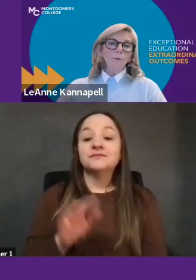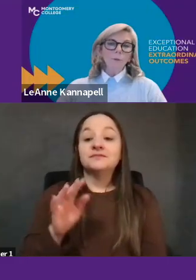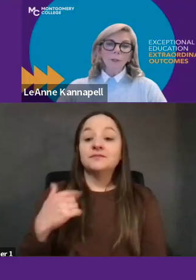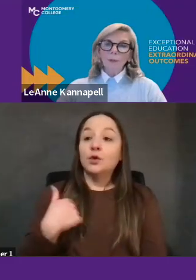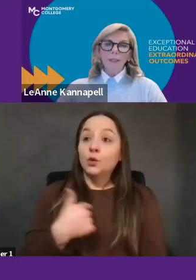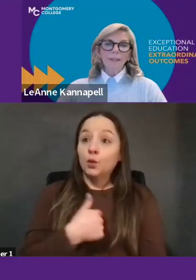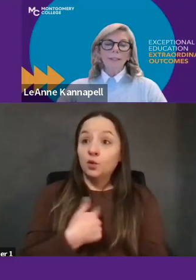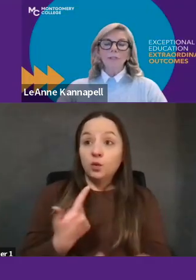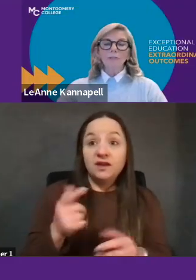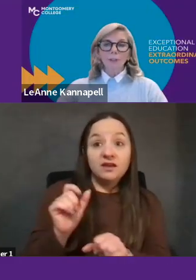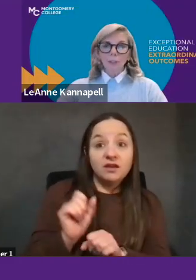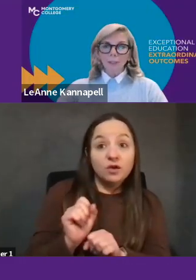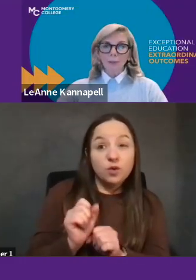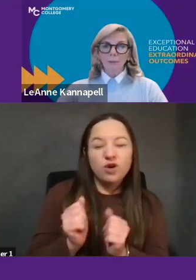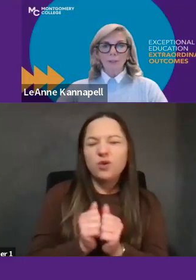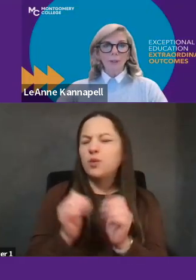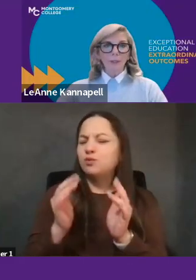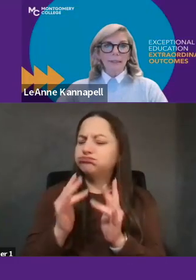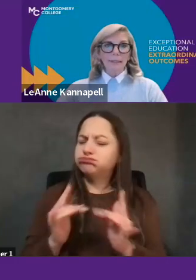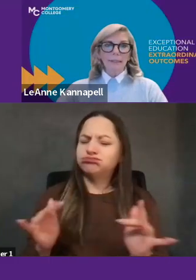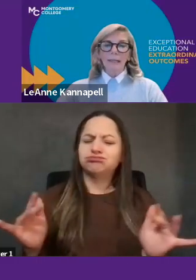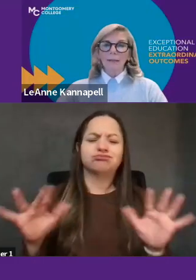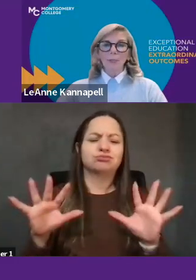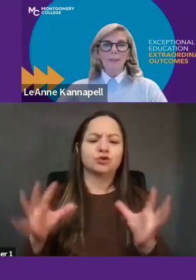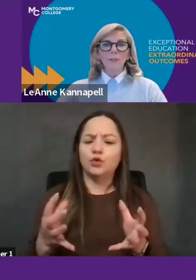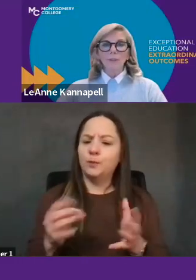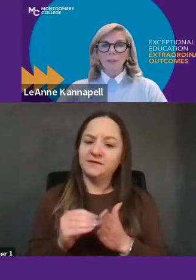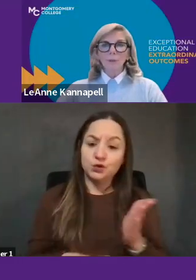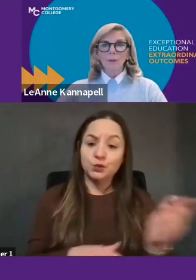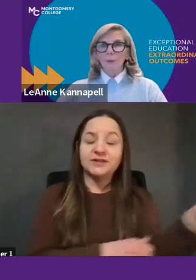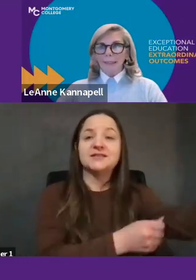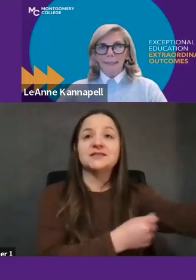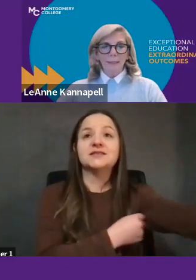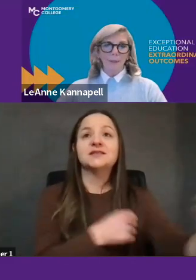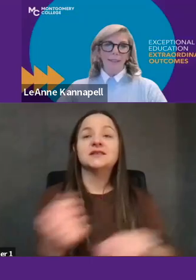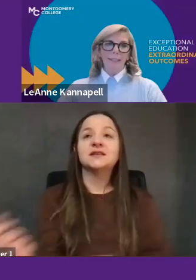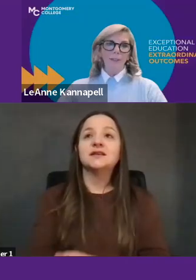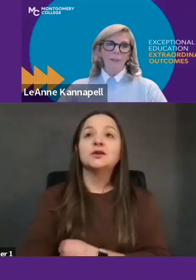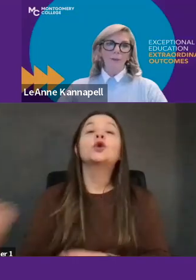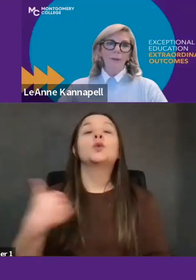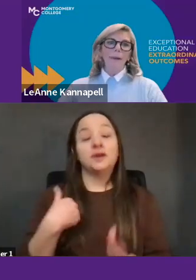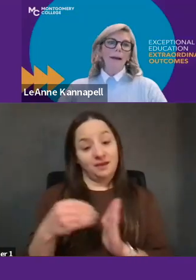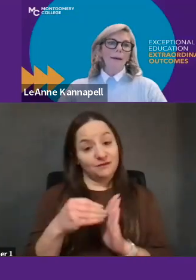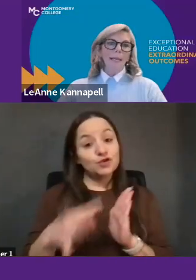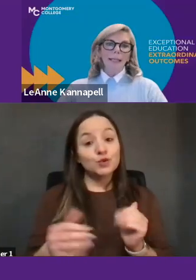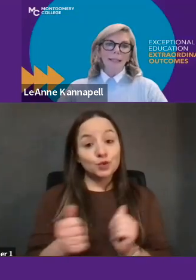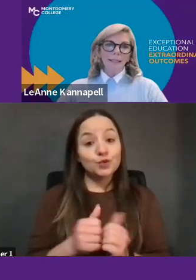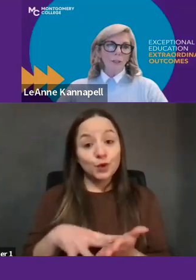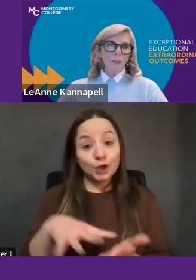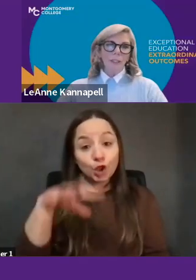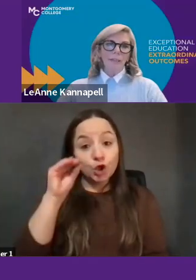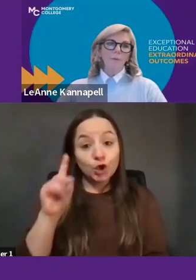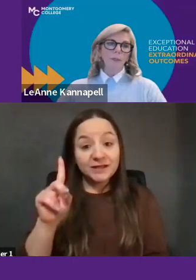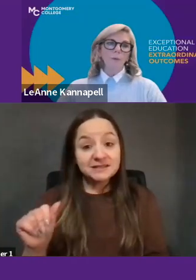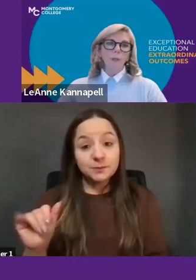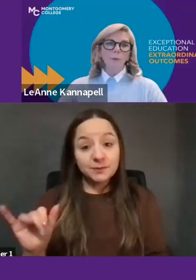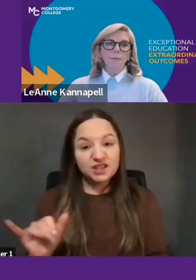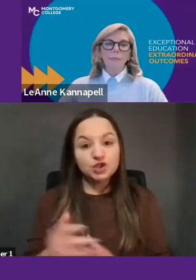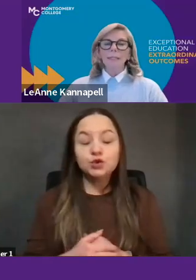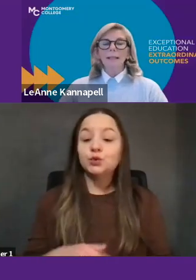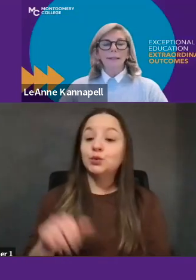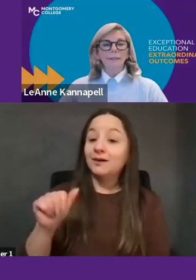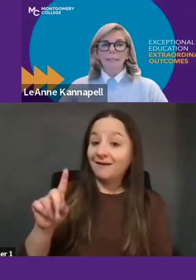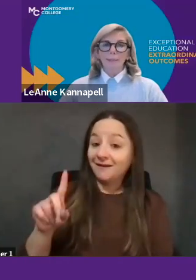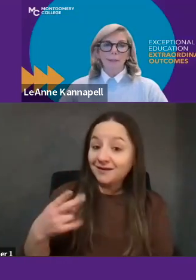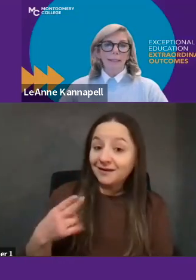And we work with a diverse group of students. We have students with learning disabilities too. ADHD, we work